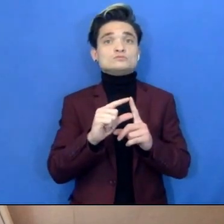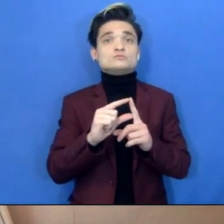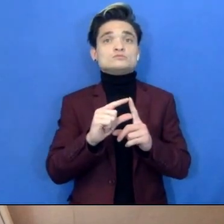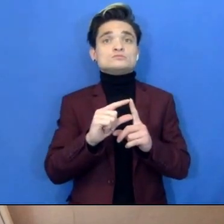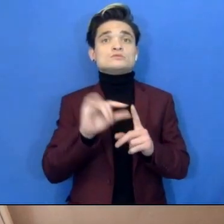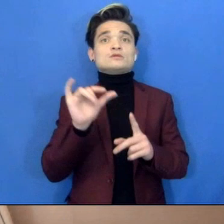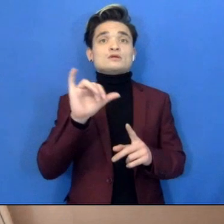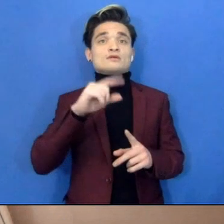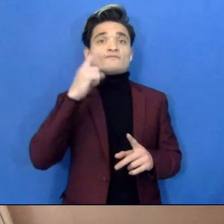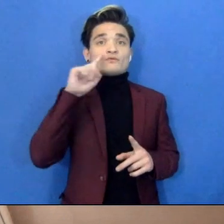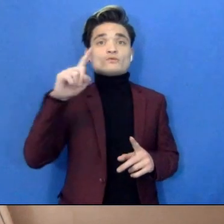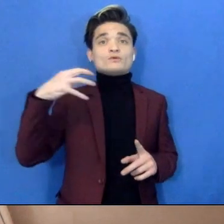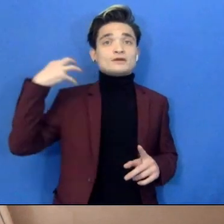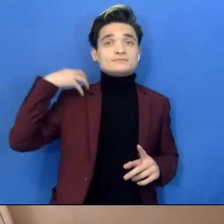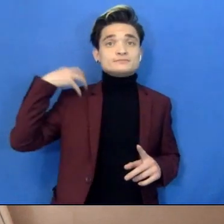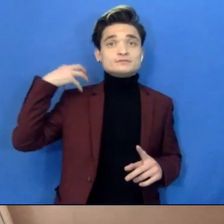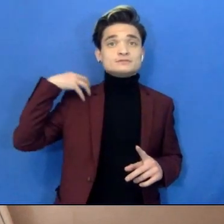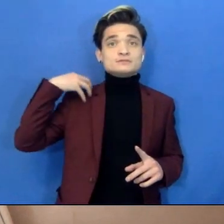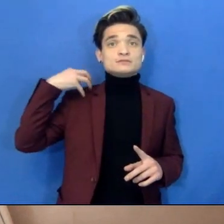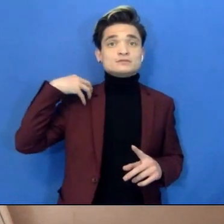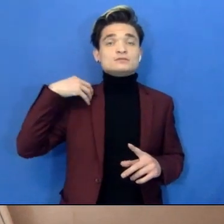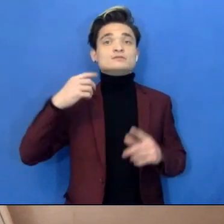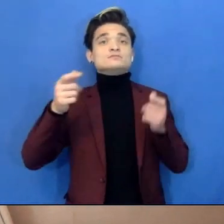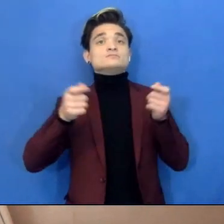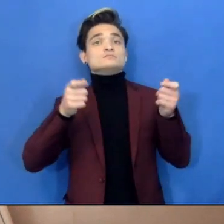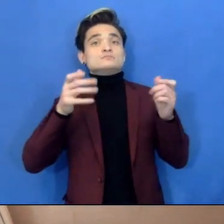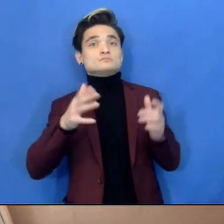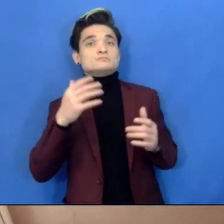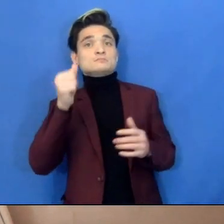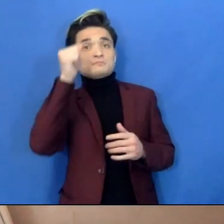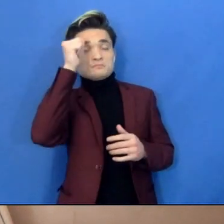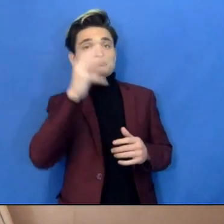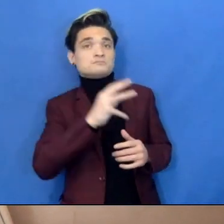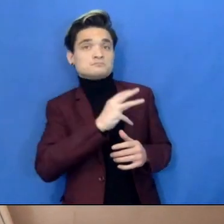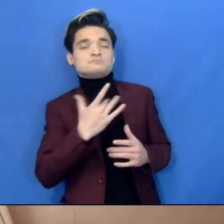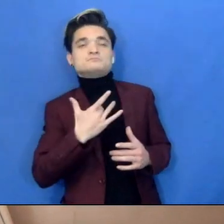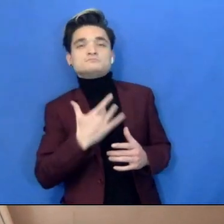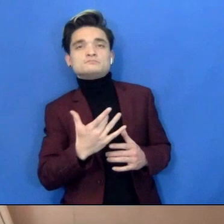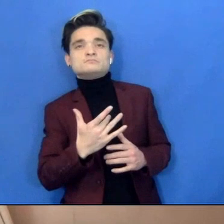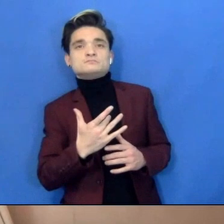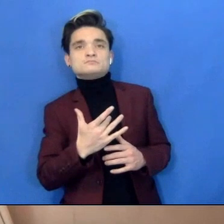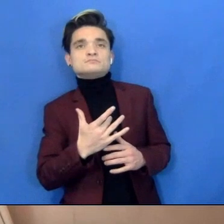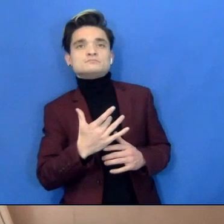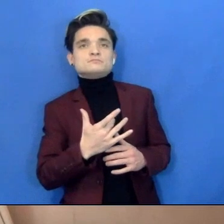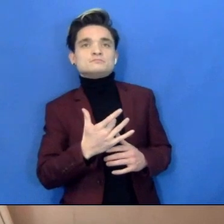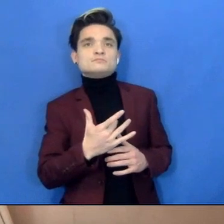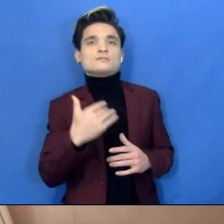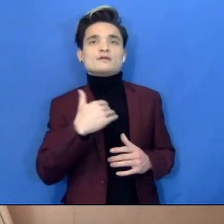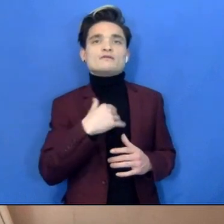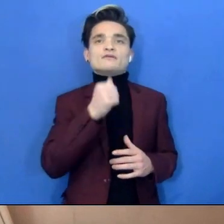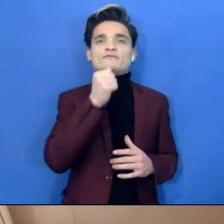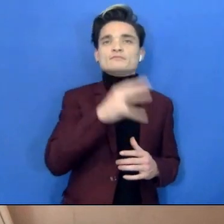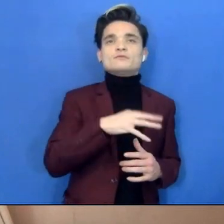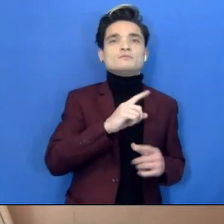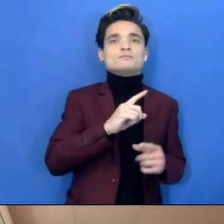director, which are declined at masculine. They do exist in feminine, but they're not really used. So that brings,